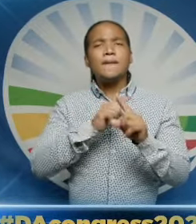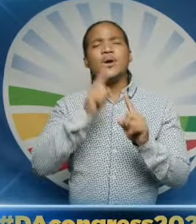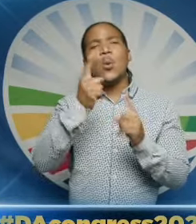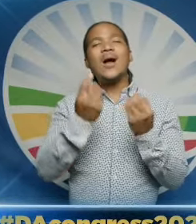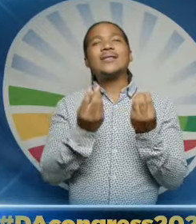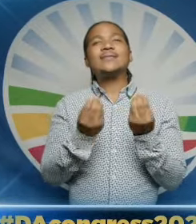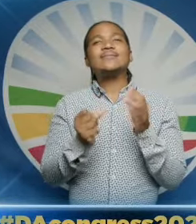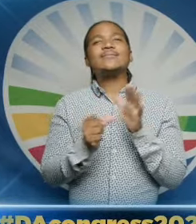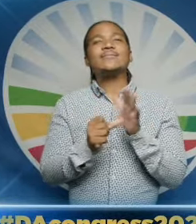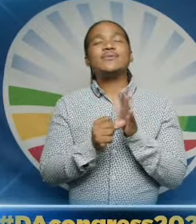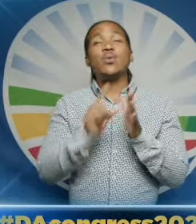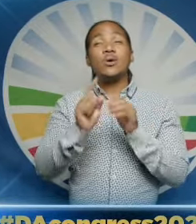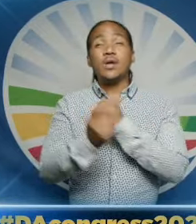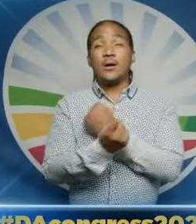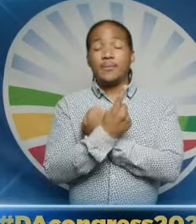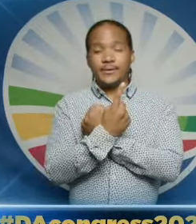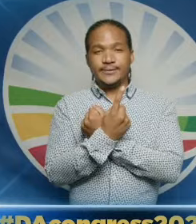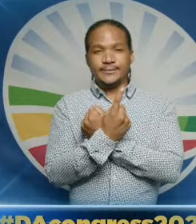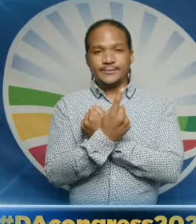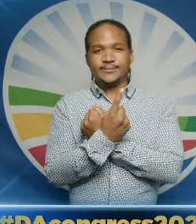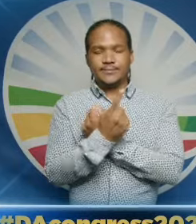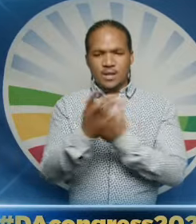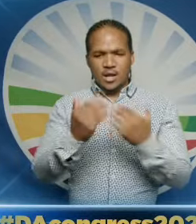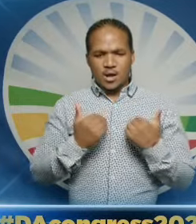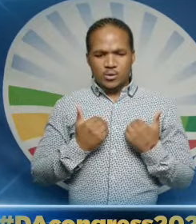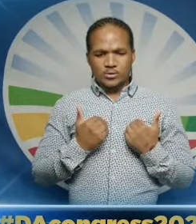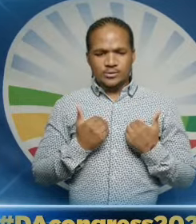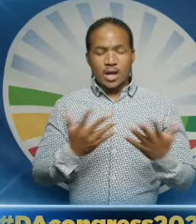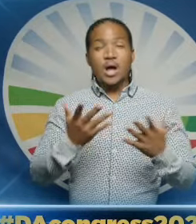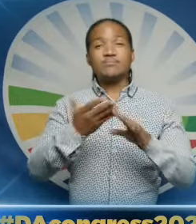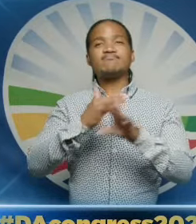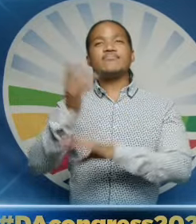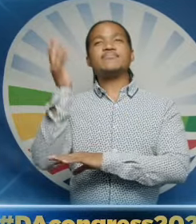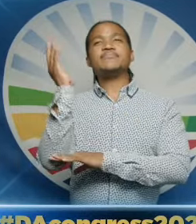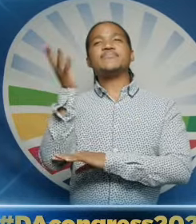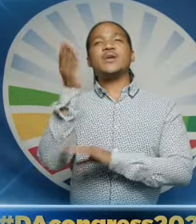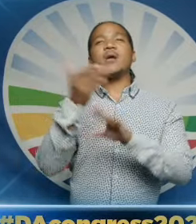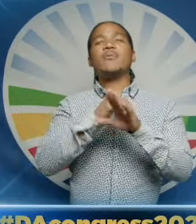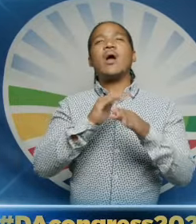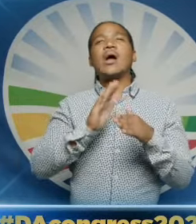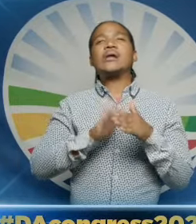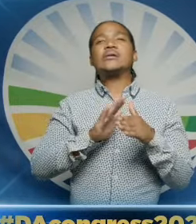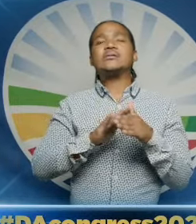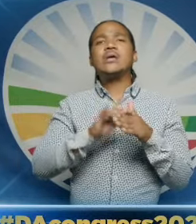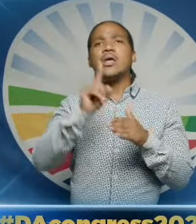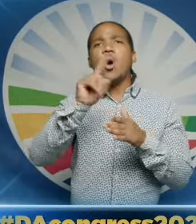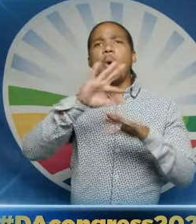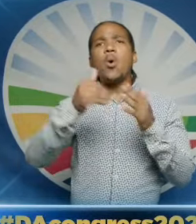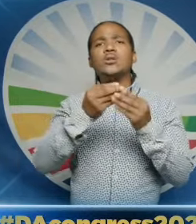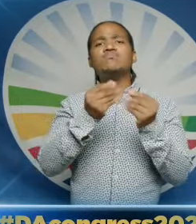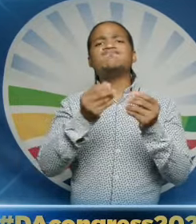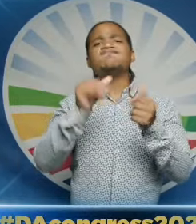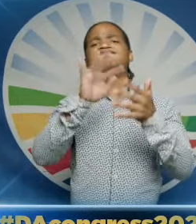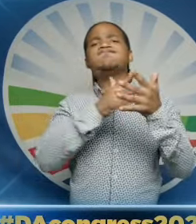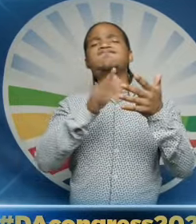was most heartening was how every speaker that spoke here and the resolutions that have been tabled are about gearing